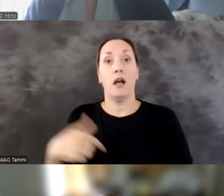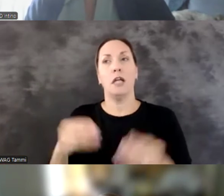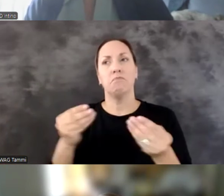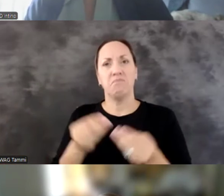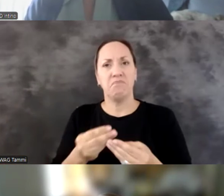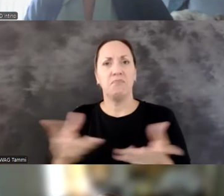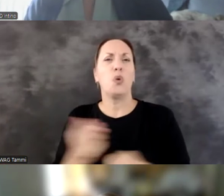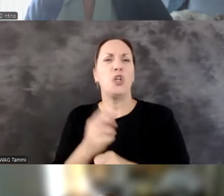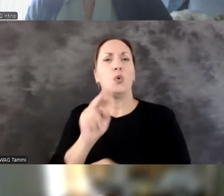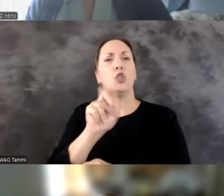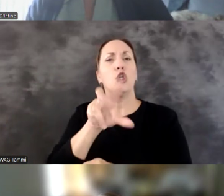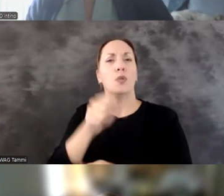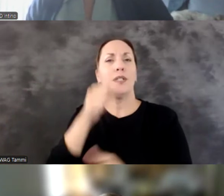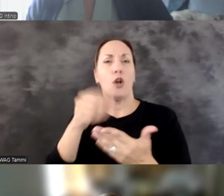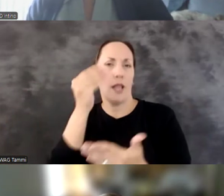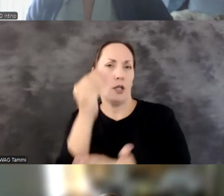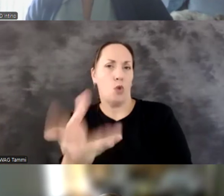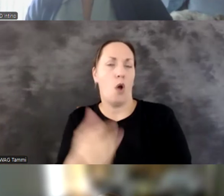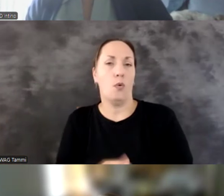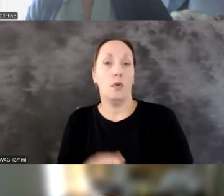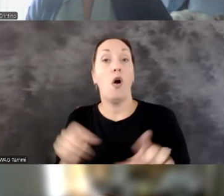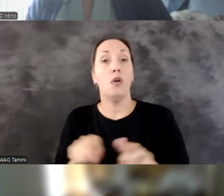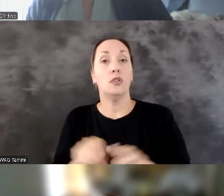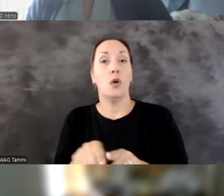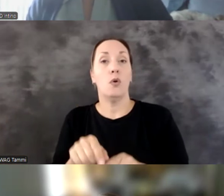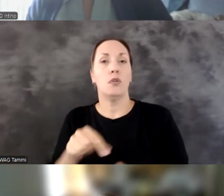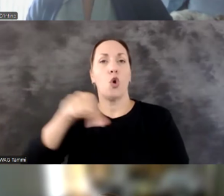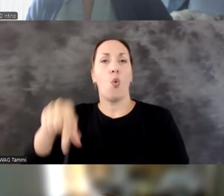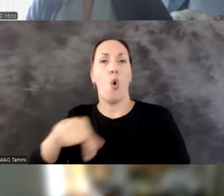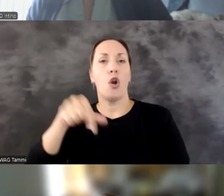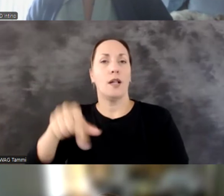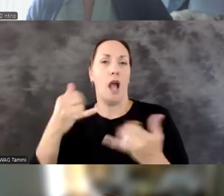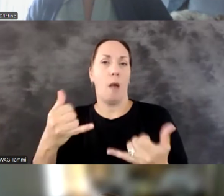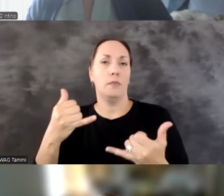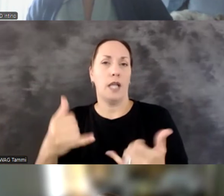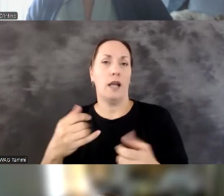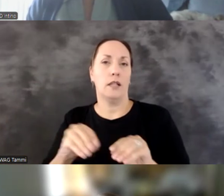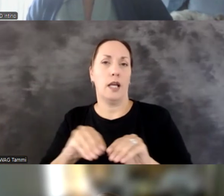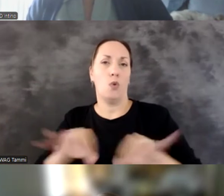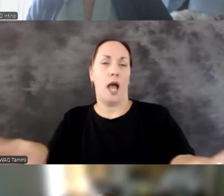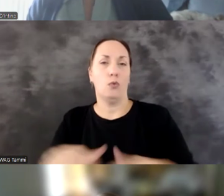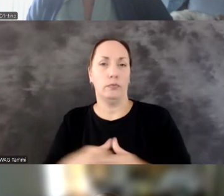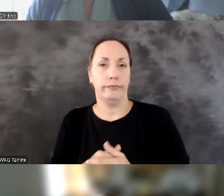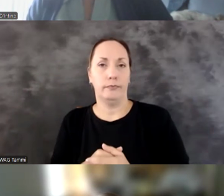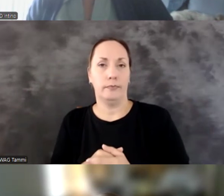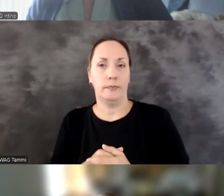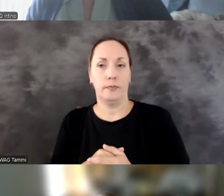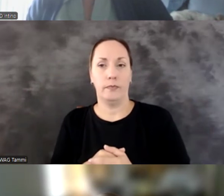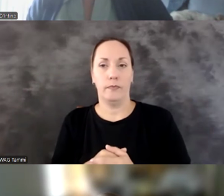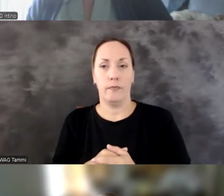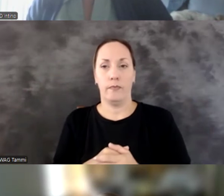our newsletter. And then also there's a quarterly update that goes out. And the quarterly update for